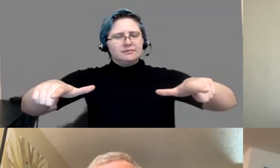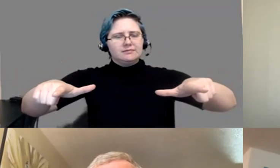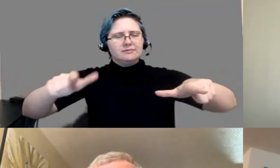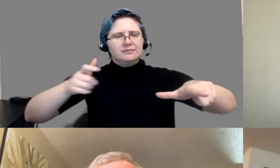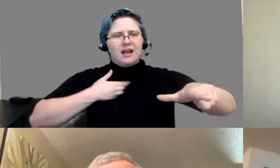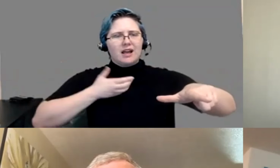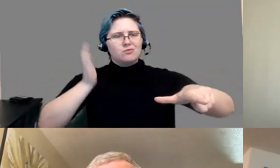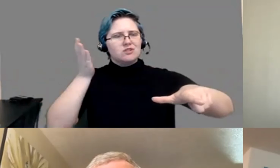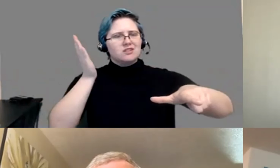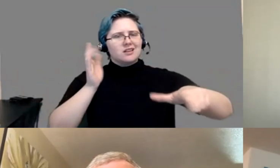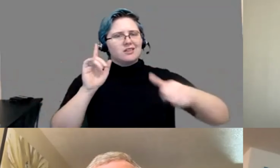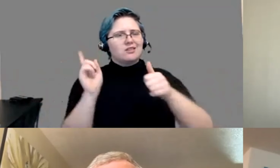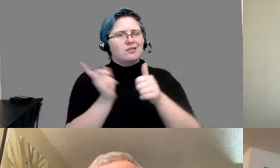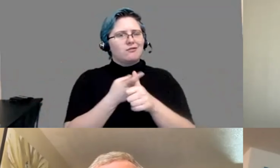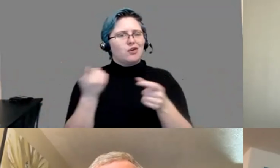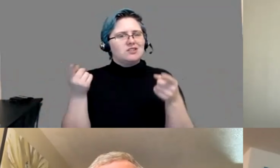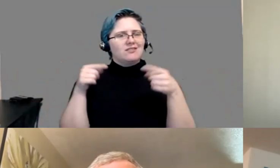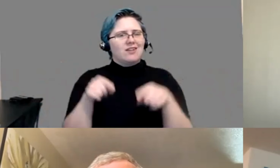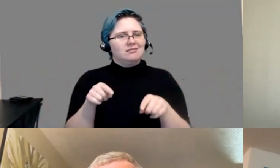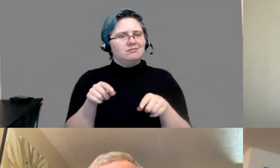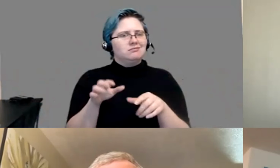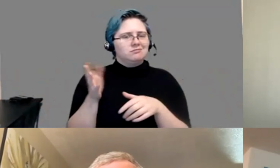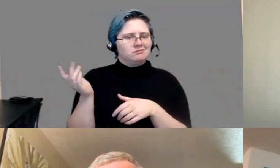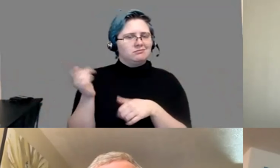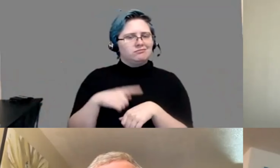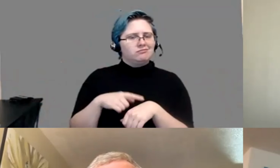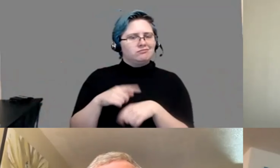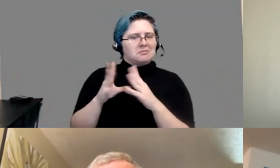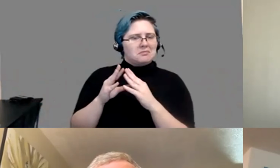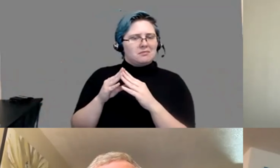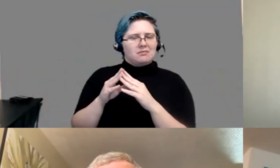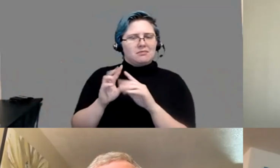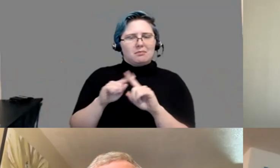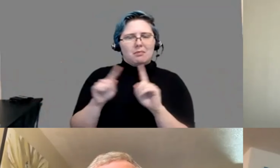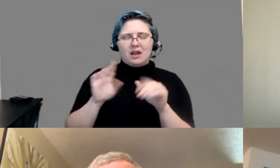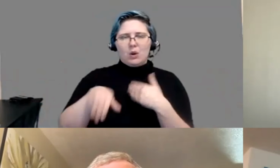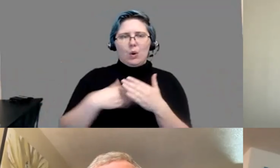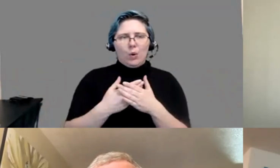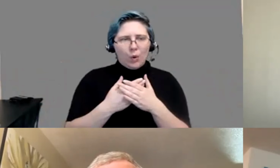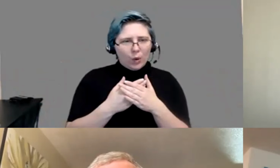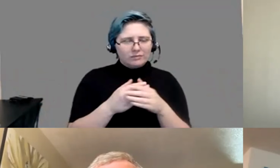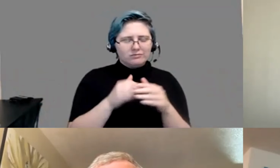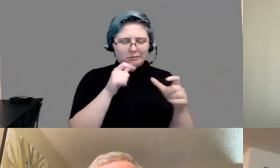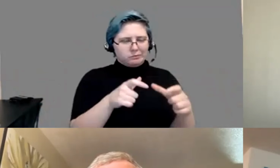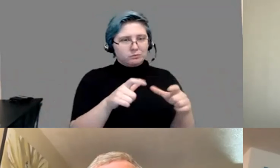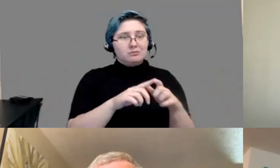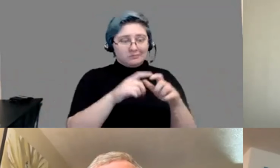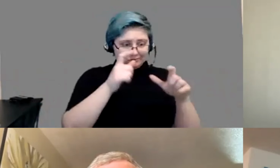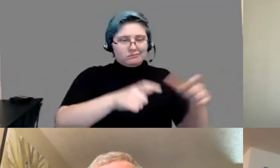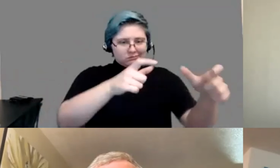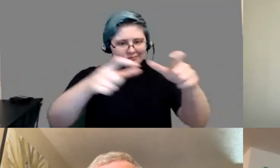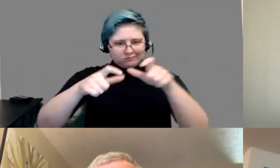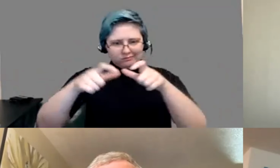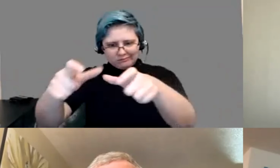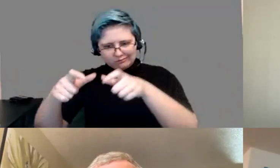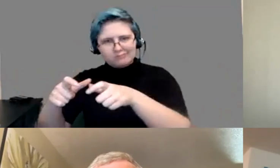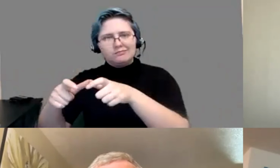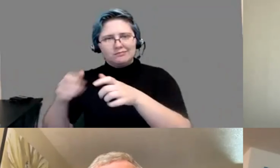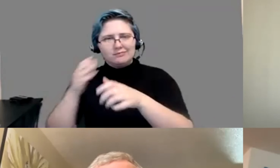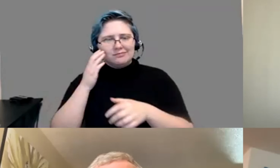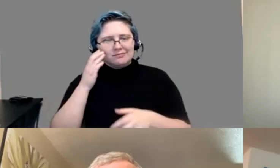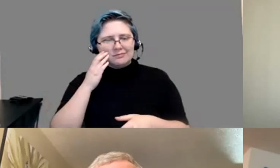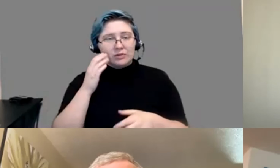presented in the first event, but it's a whole like range, and the one I'm looking